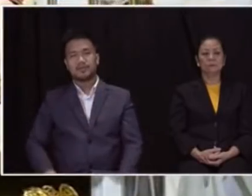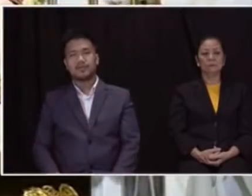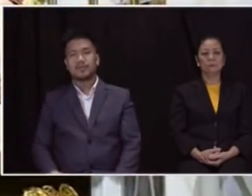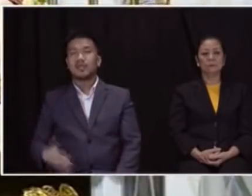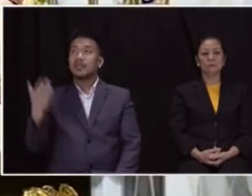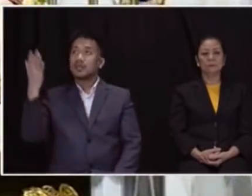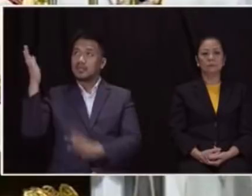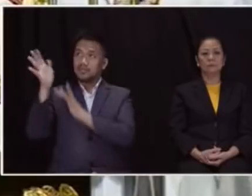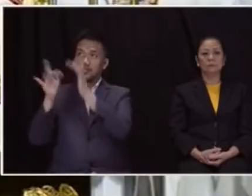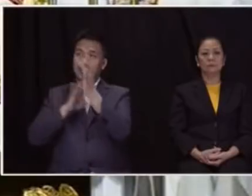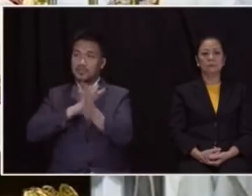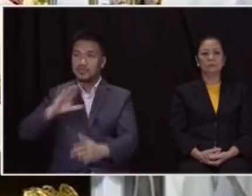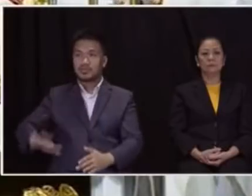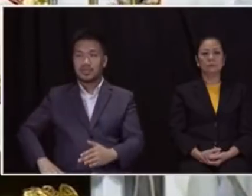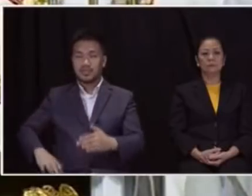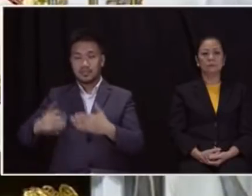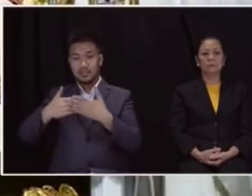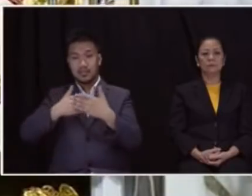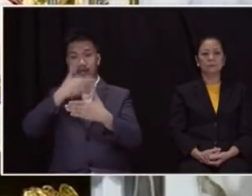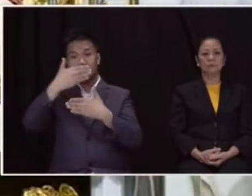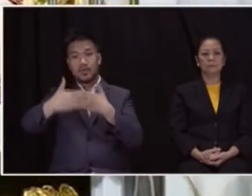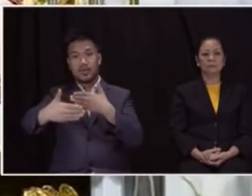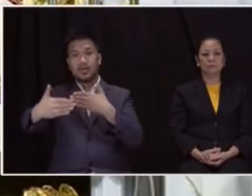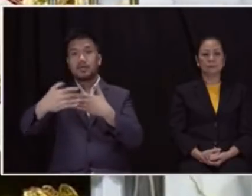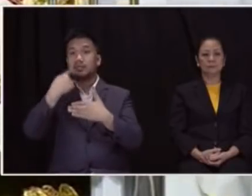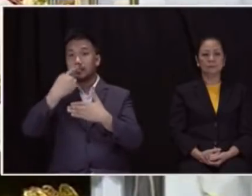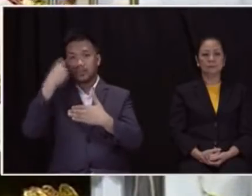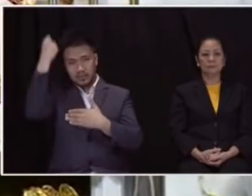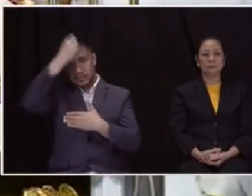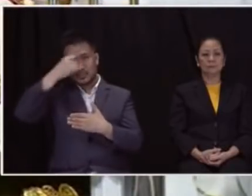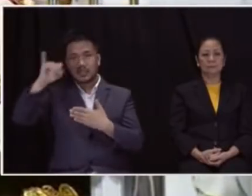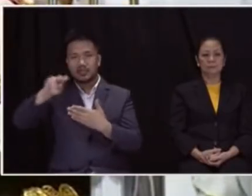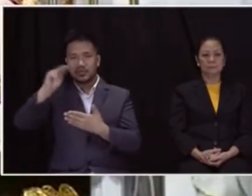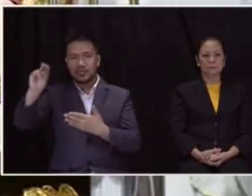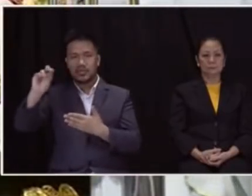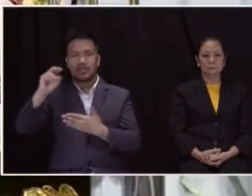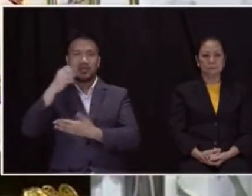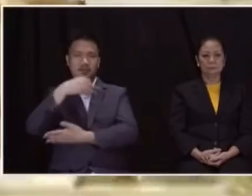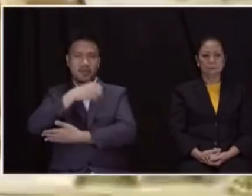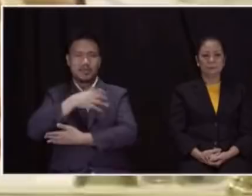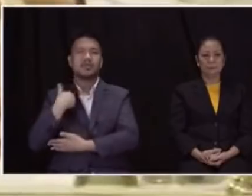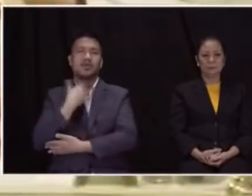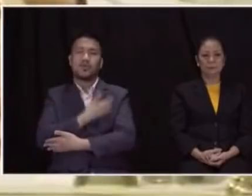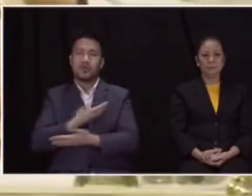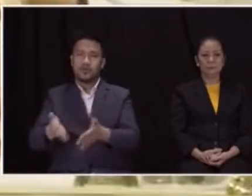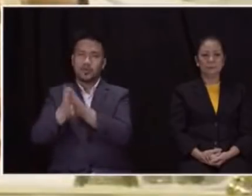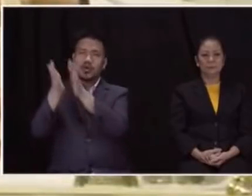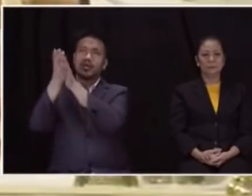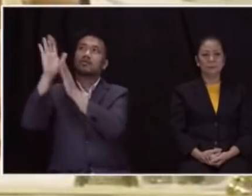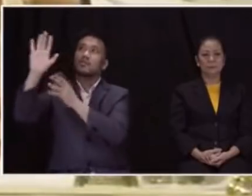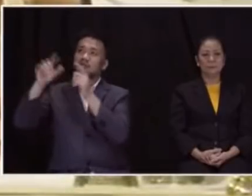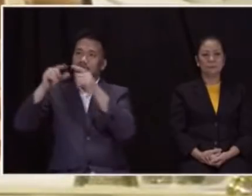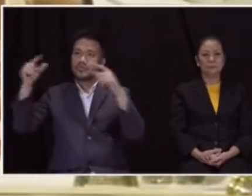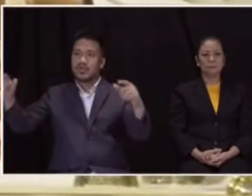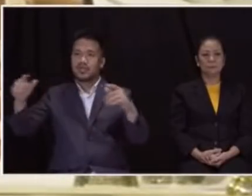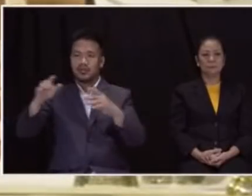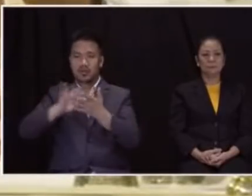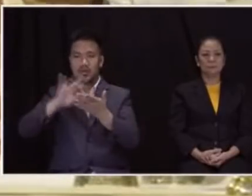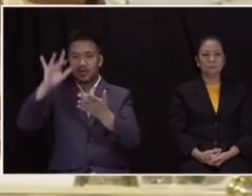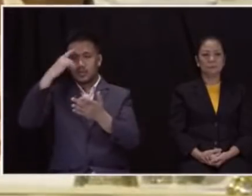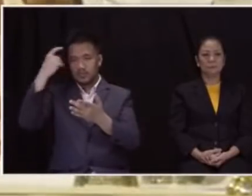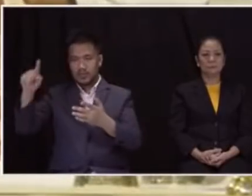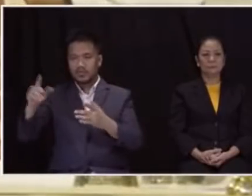his precursor, Saint John the Baptist, we praise your great glory, for you consecrated him for